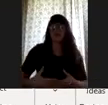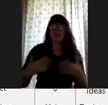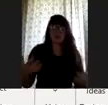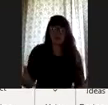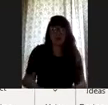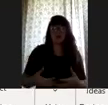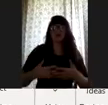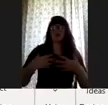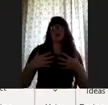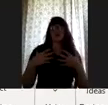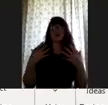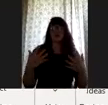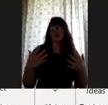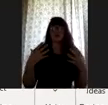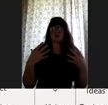on, what you depend on.